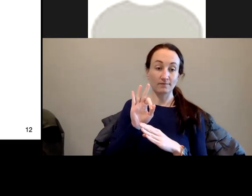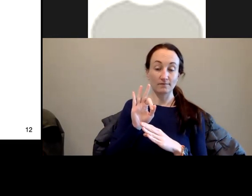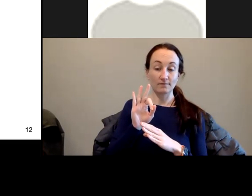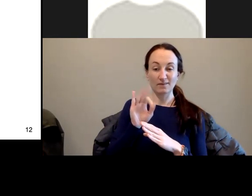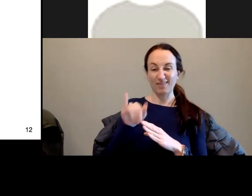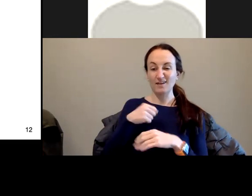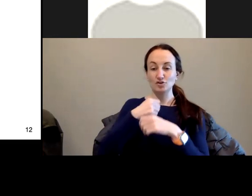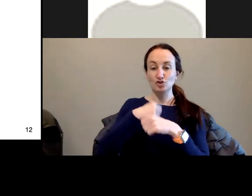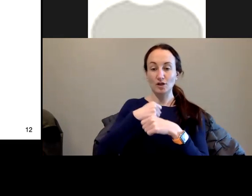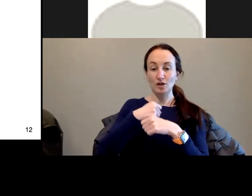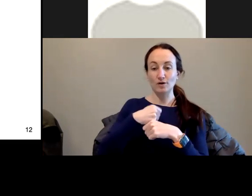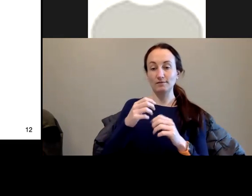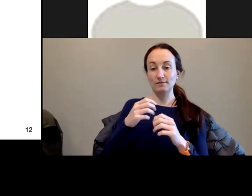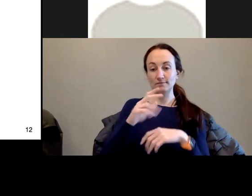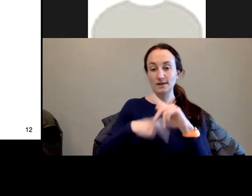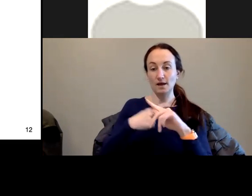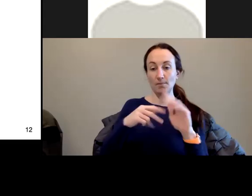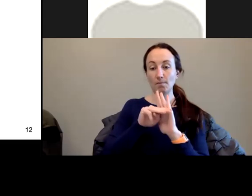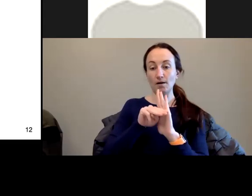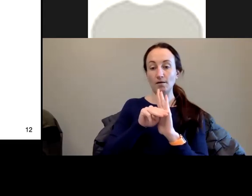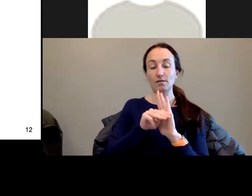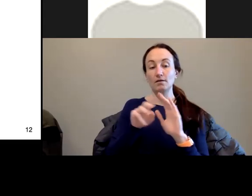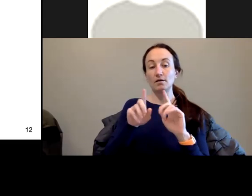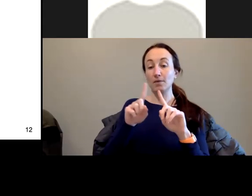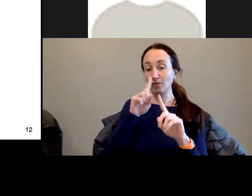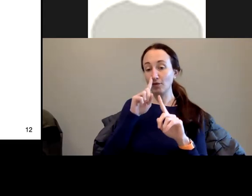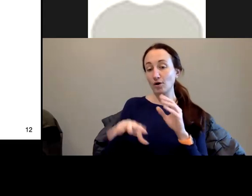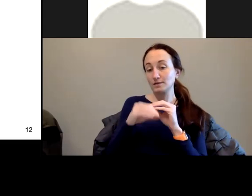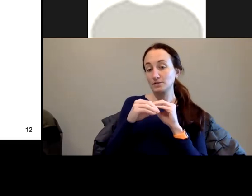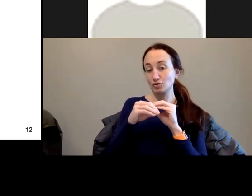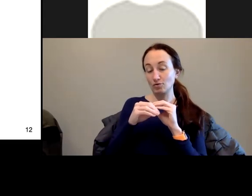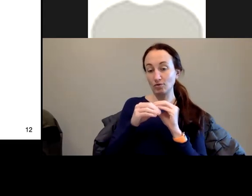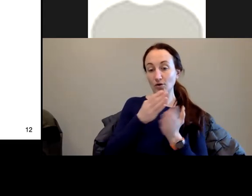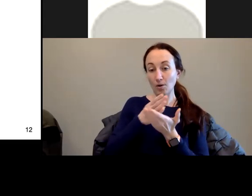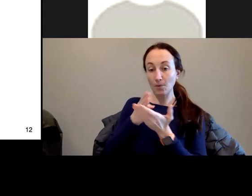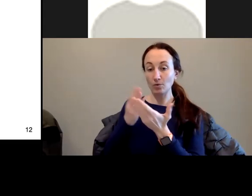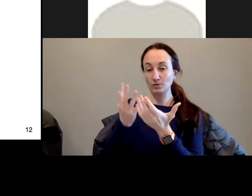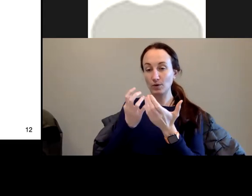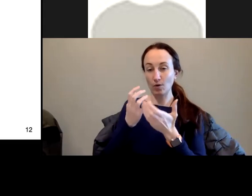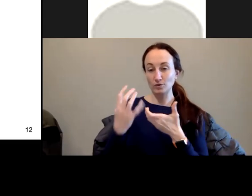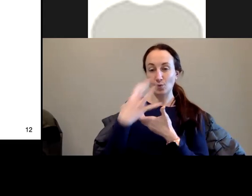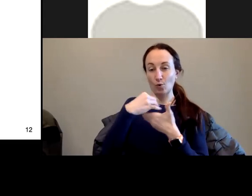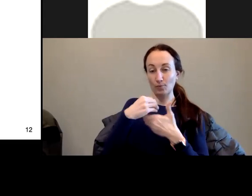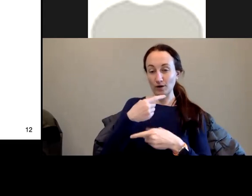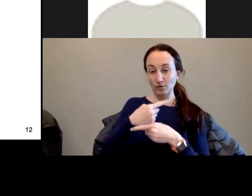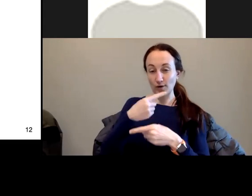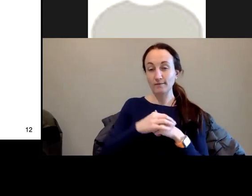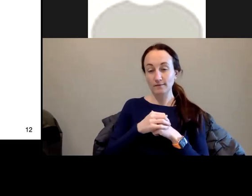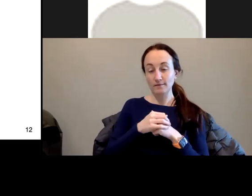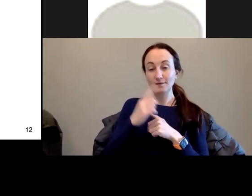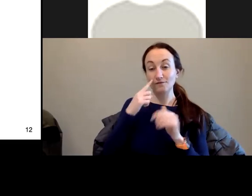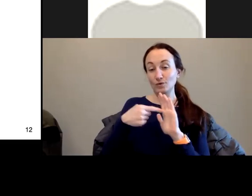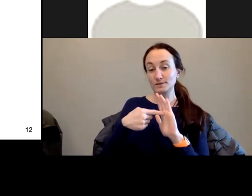this generative model. But there are some additional like components that we want to incorporate, right? So